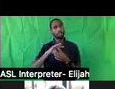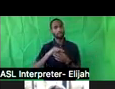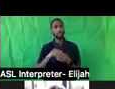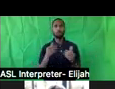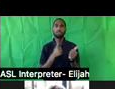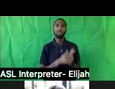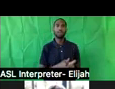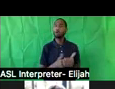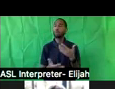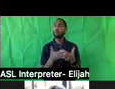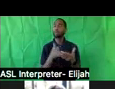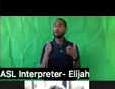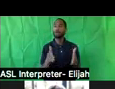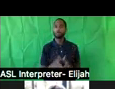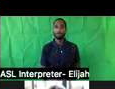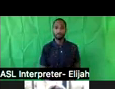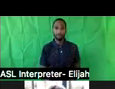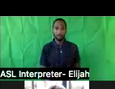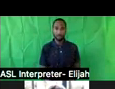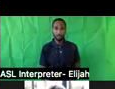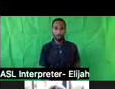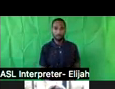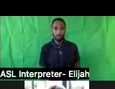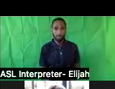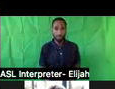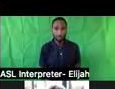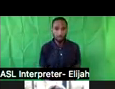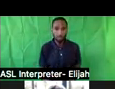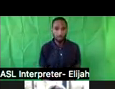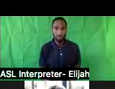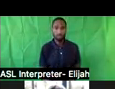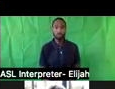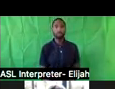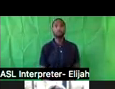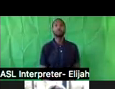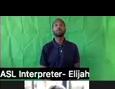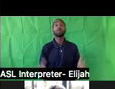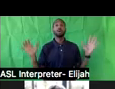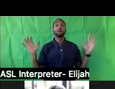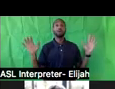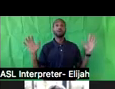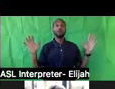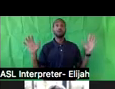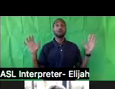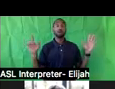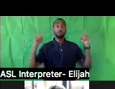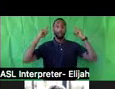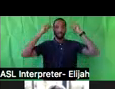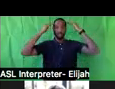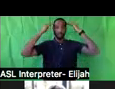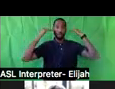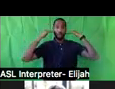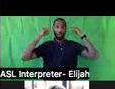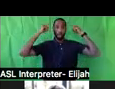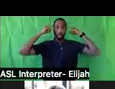along in whatever way feels right. But I'm going to use my hands and start kind of moving from my skull down to my